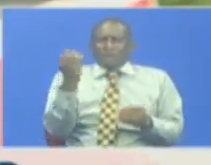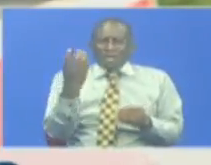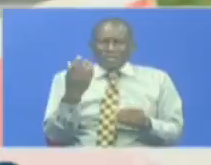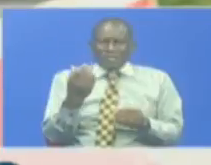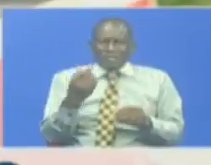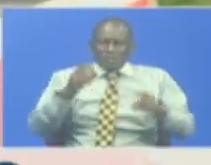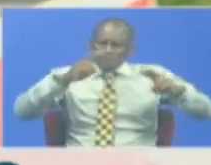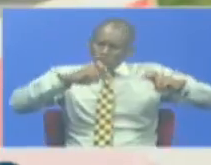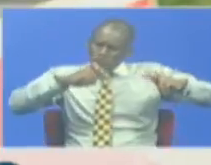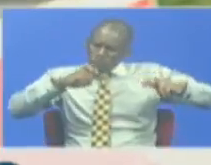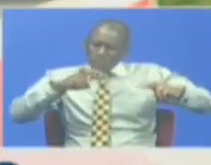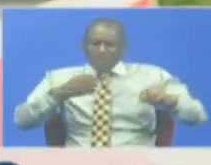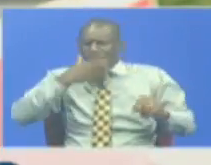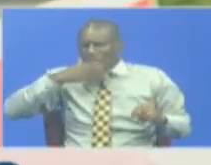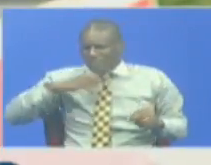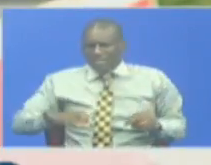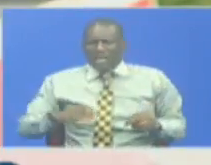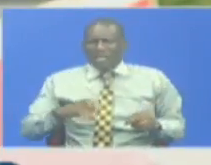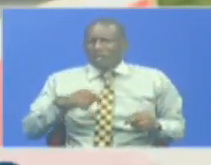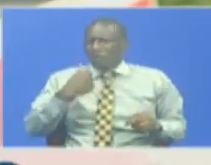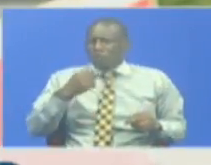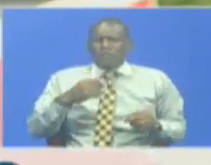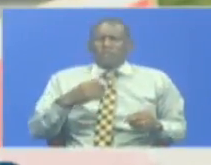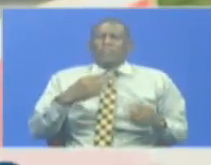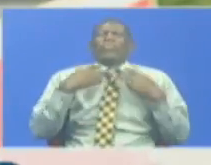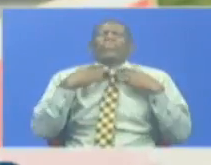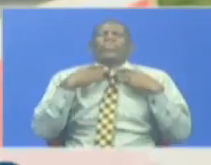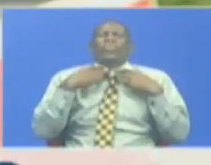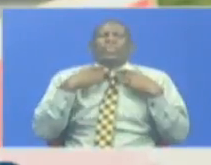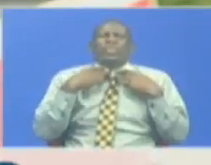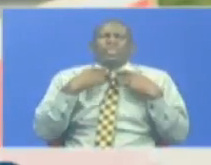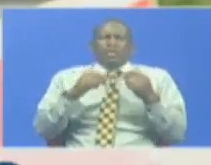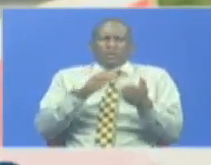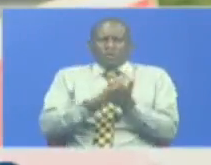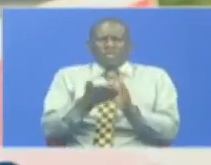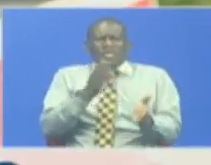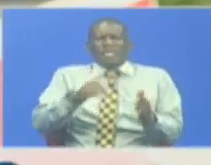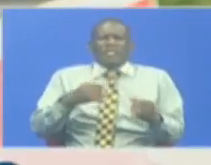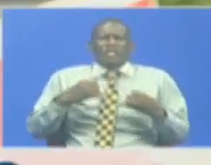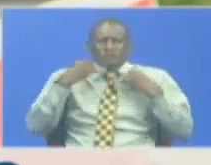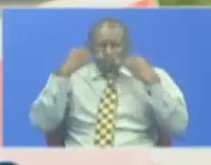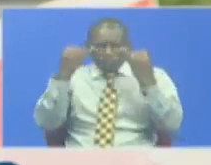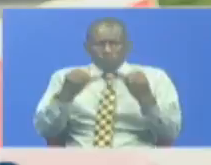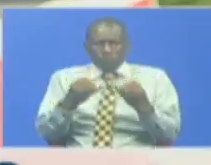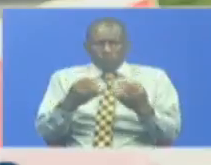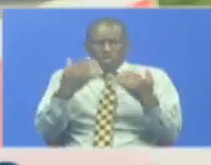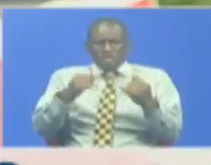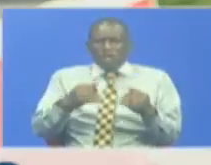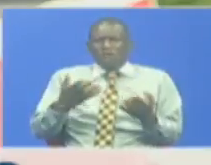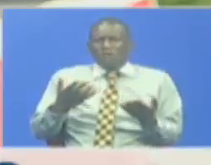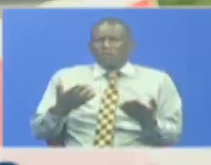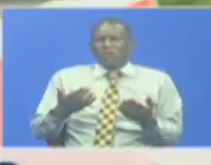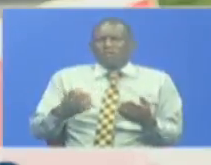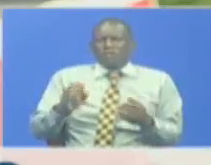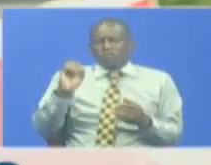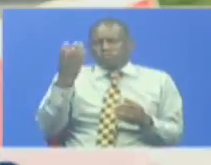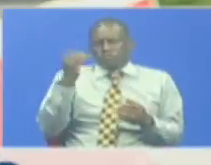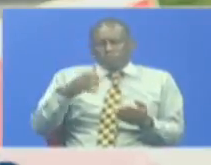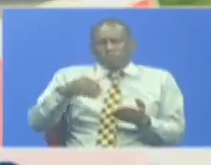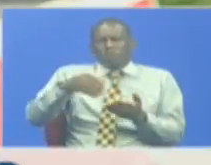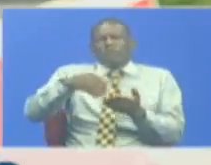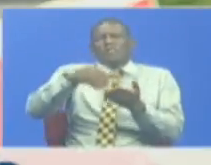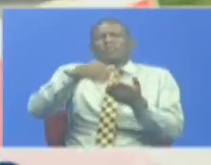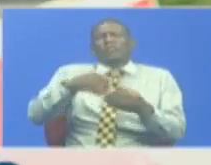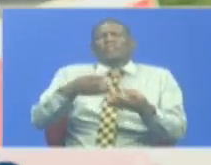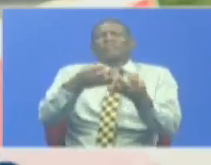check on a son who was said to be stranded without further details. The dispatcher released the crew and on